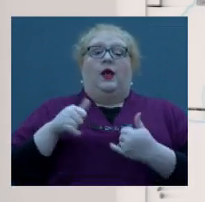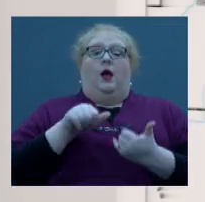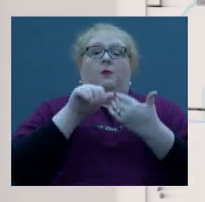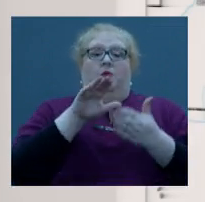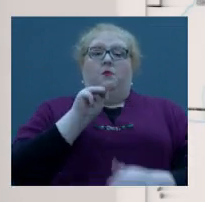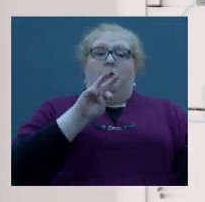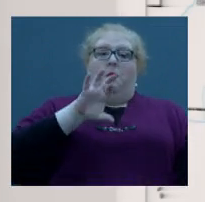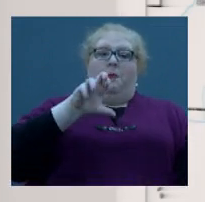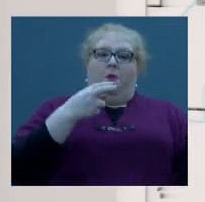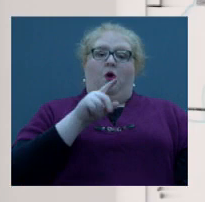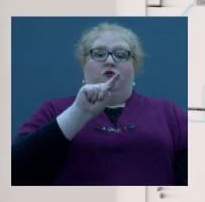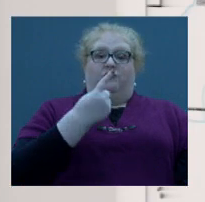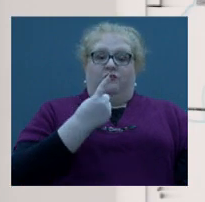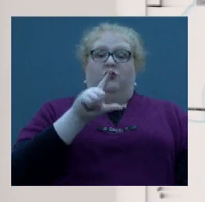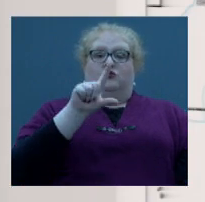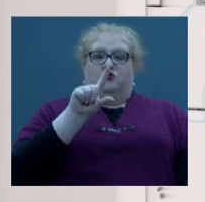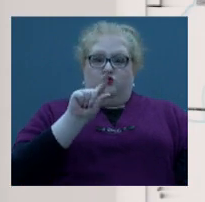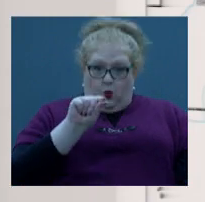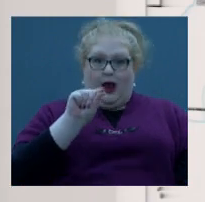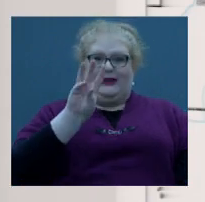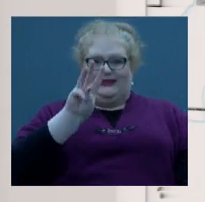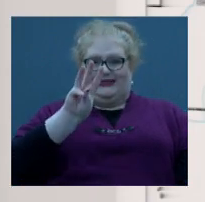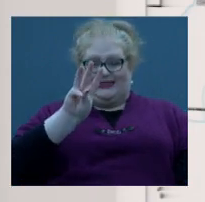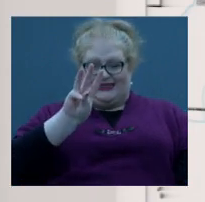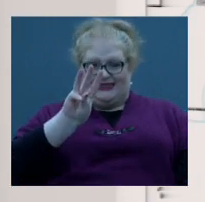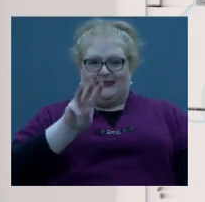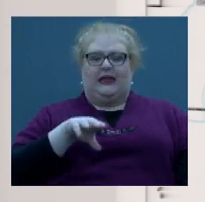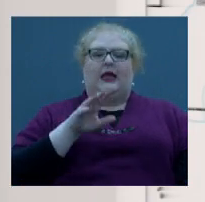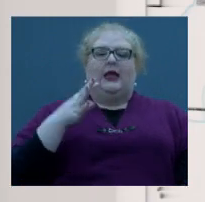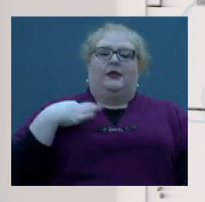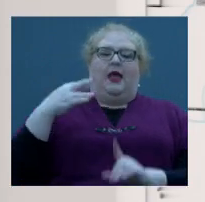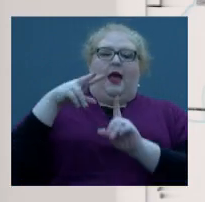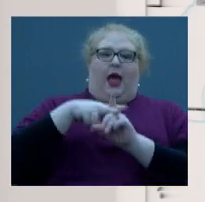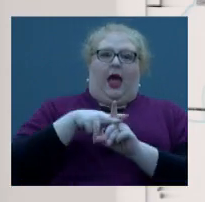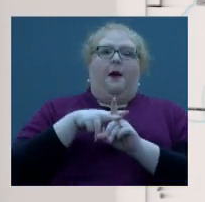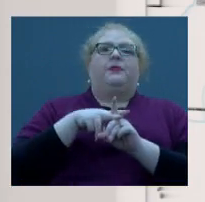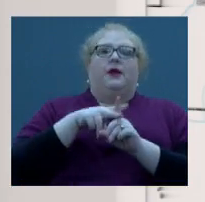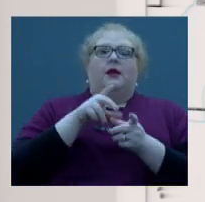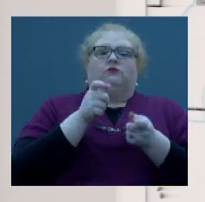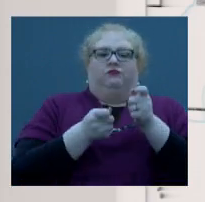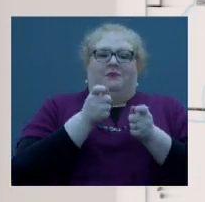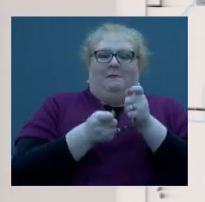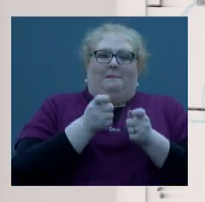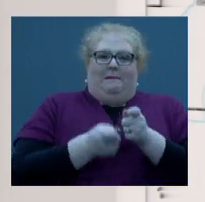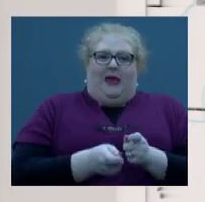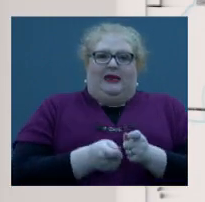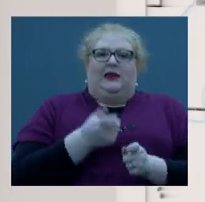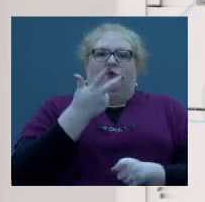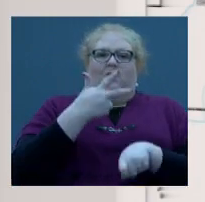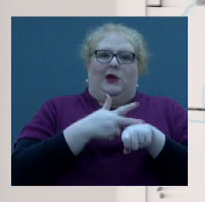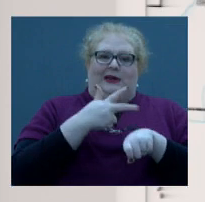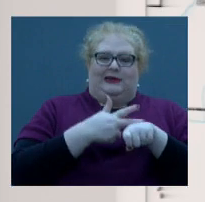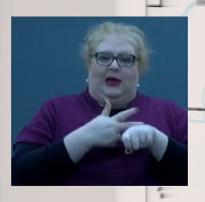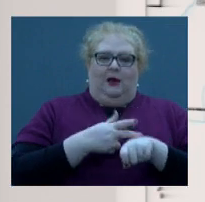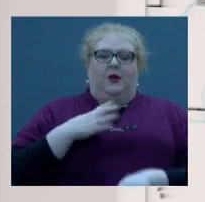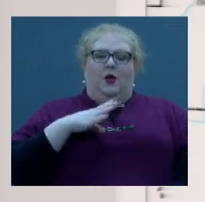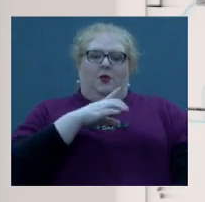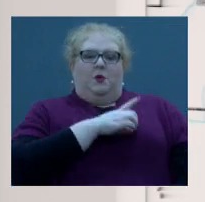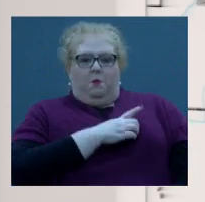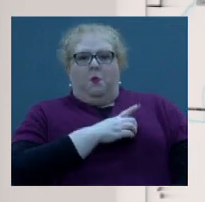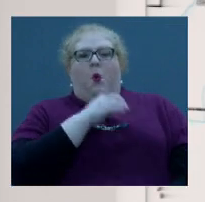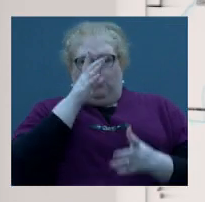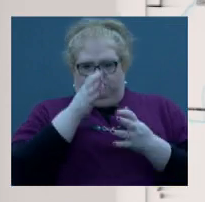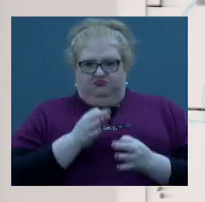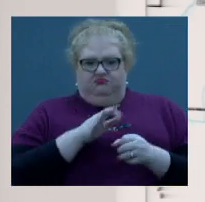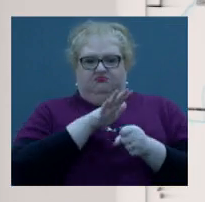March 1st, 2016, the applicant made 3 amendments to the application. It was determined by the board that those were